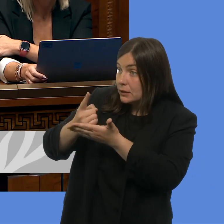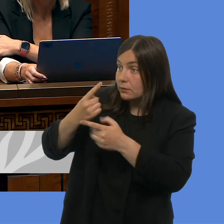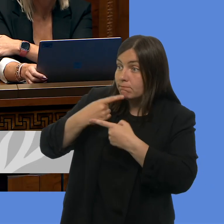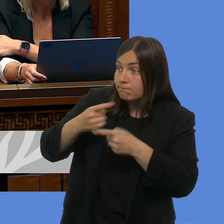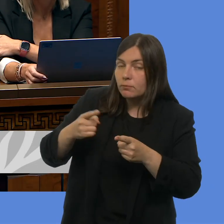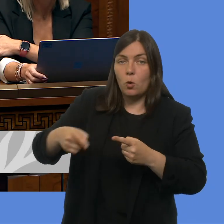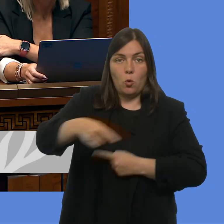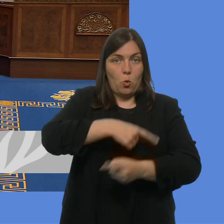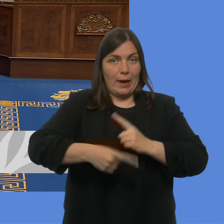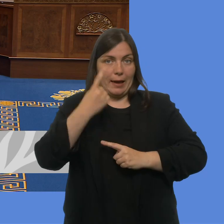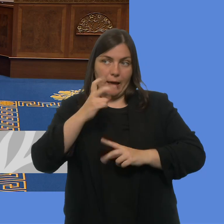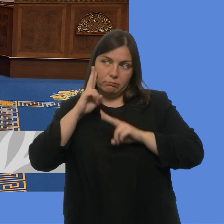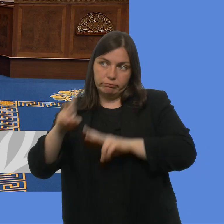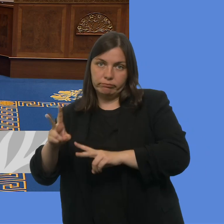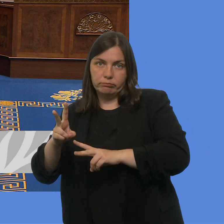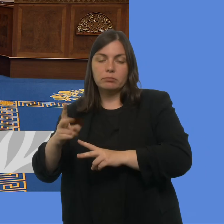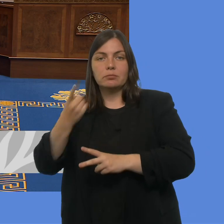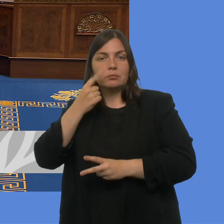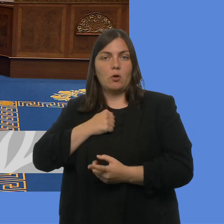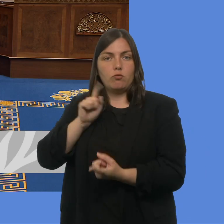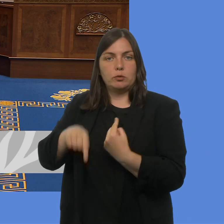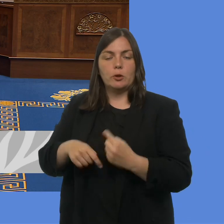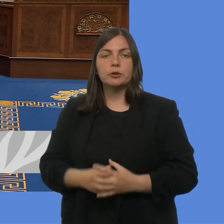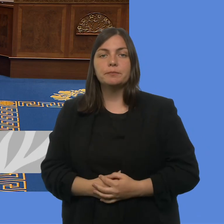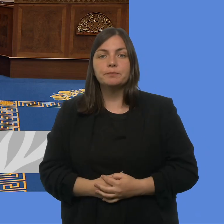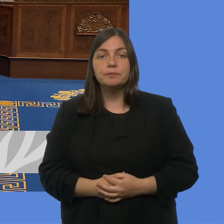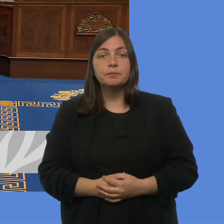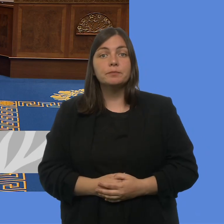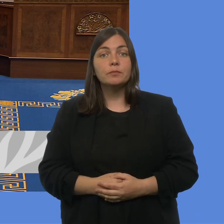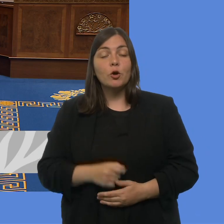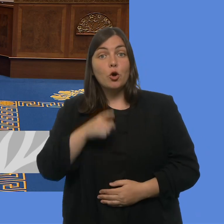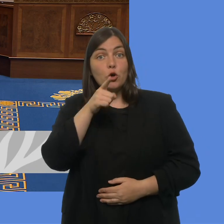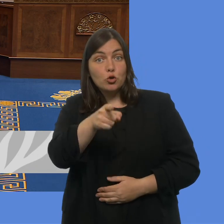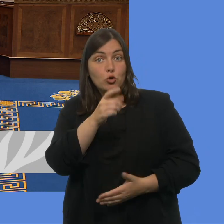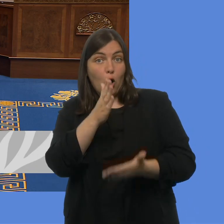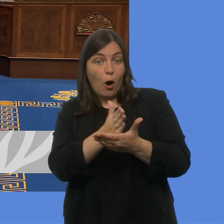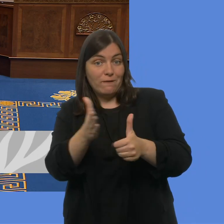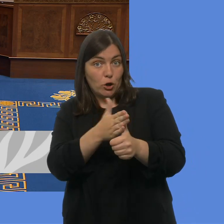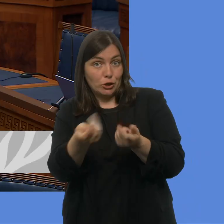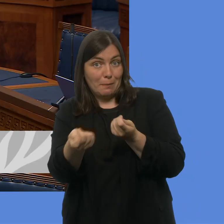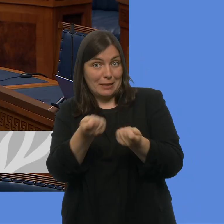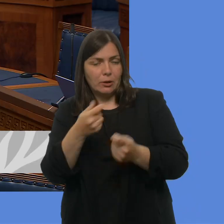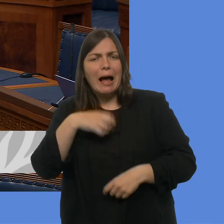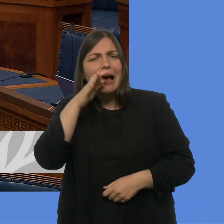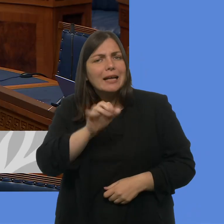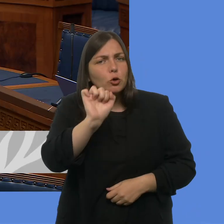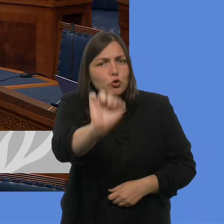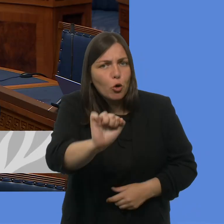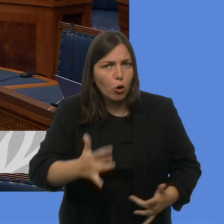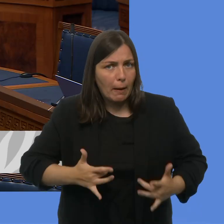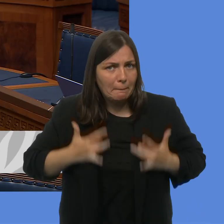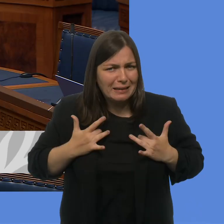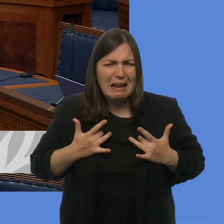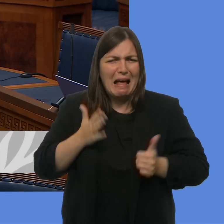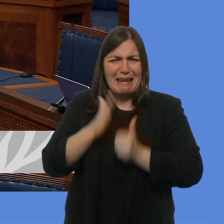with it next. Matthew. First Minister, you were First Minister. I asked your opinion. I didn't ask what the AERC is doing. I'm on